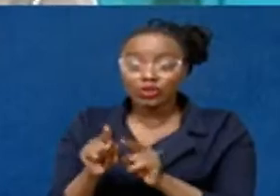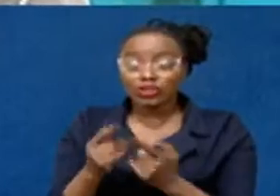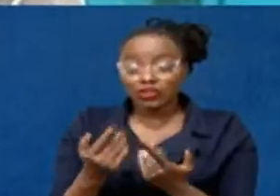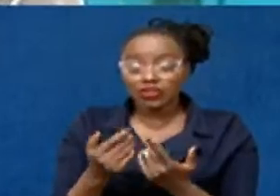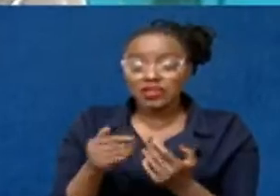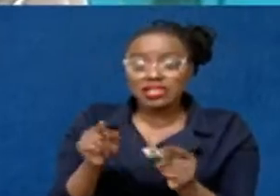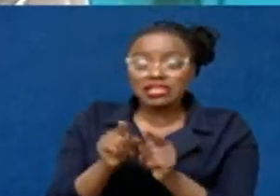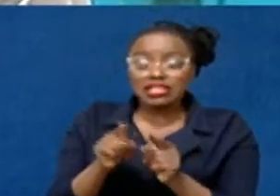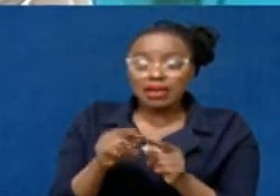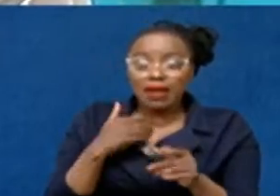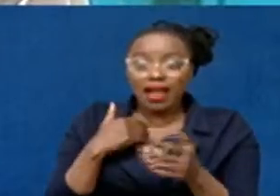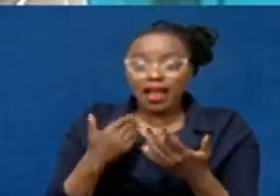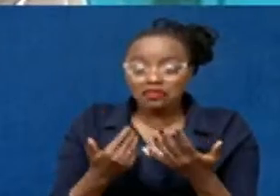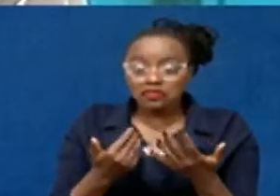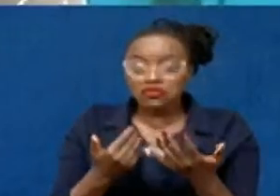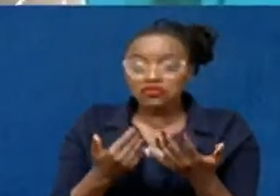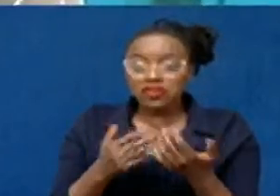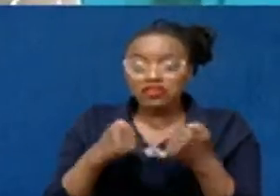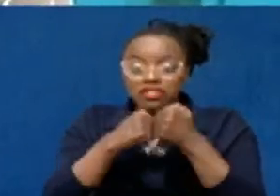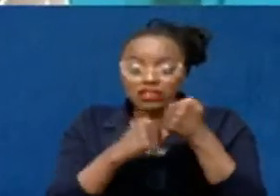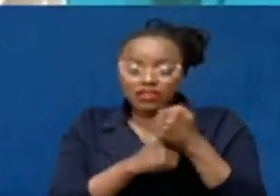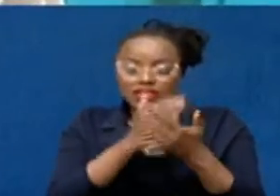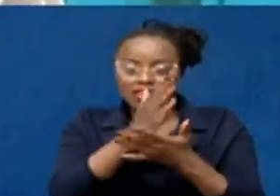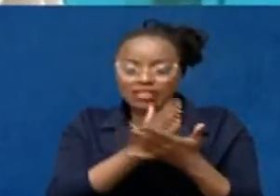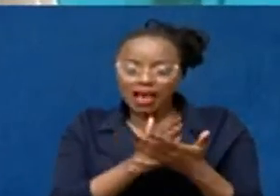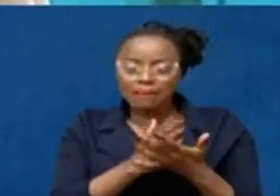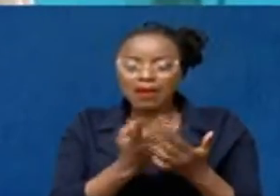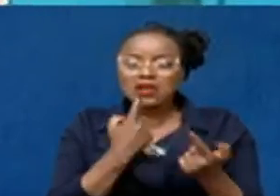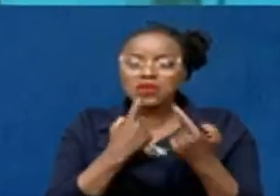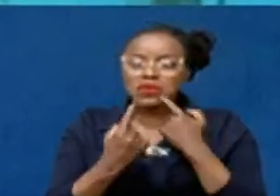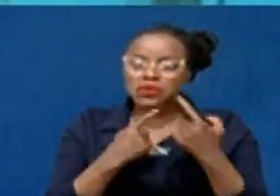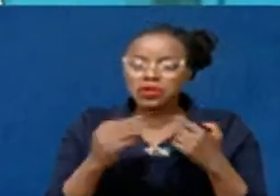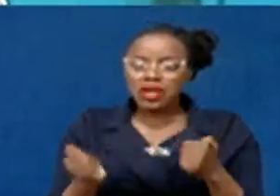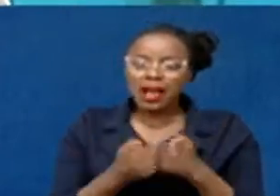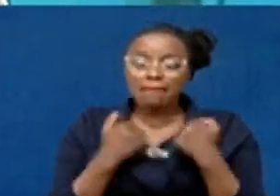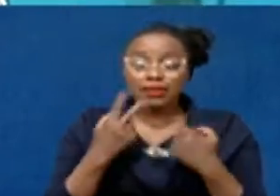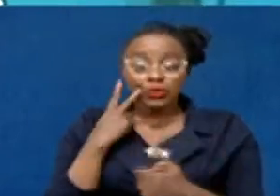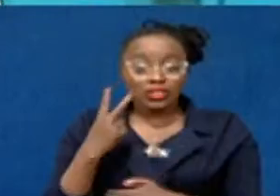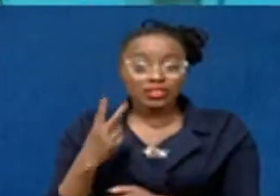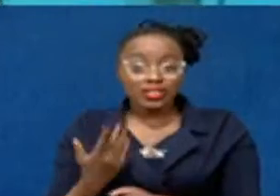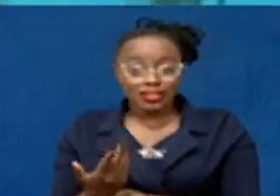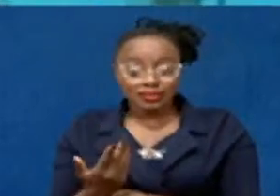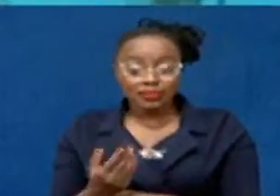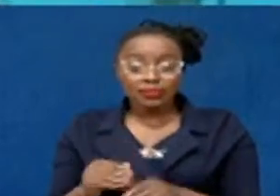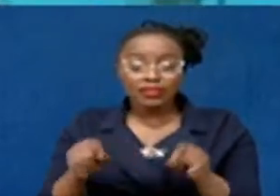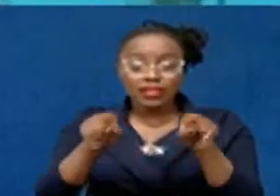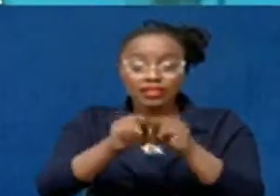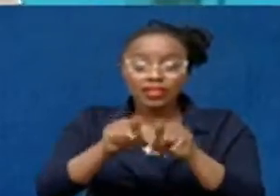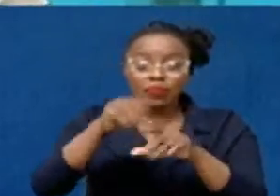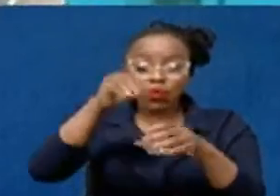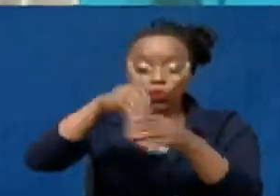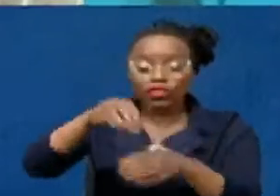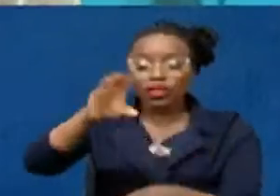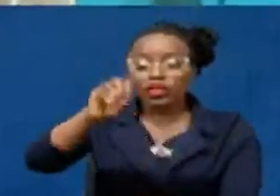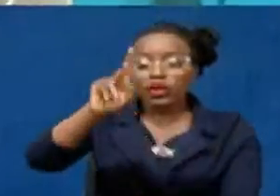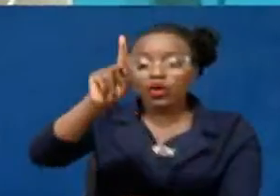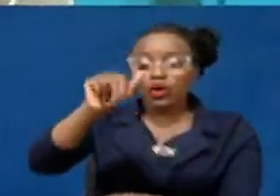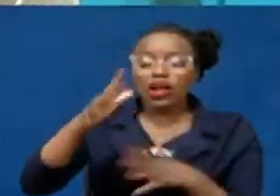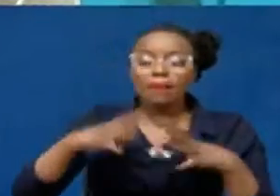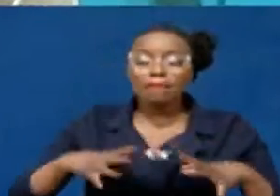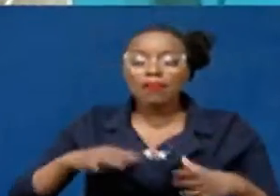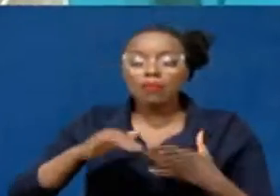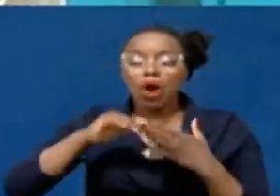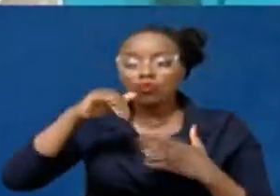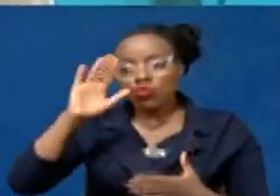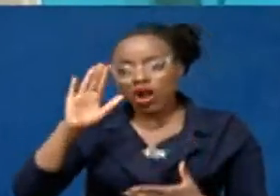kind of lends credence to some talk that has been going on that, look, even within OCA, there are people who are